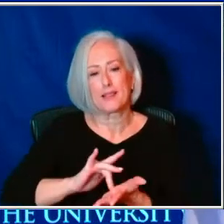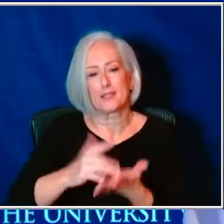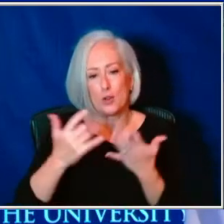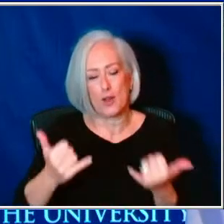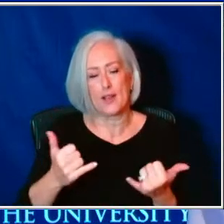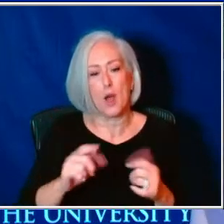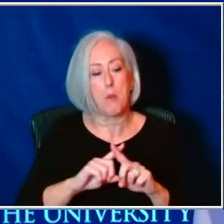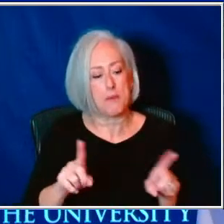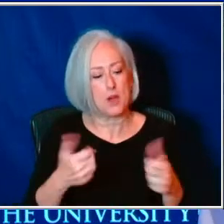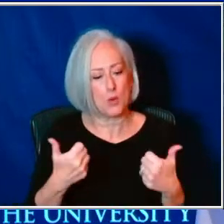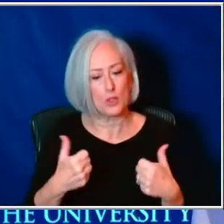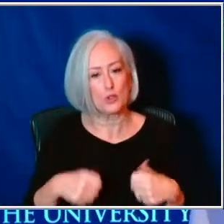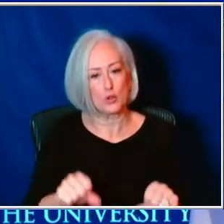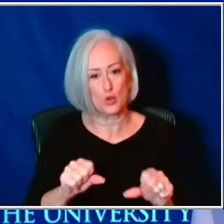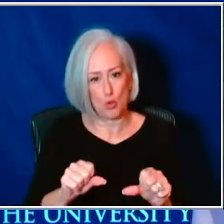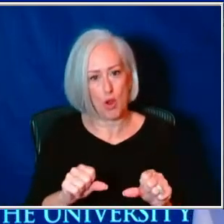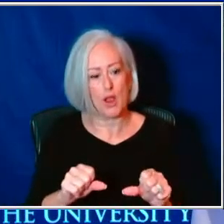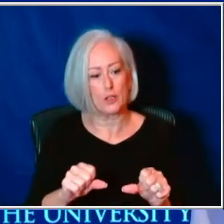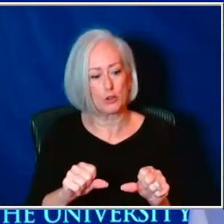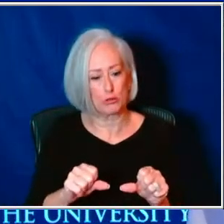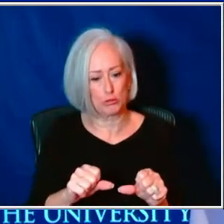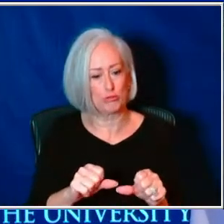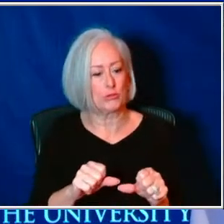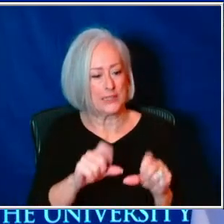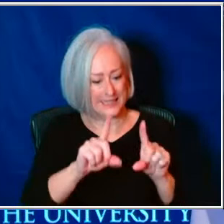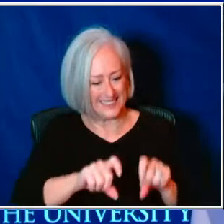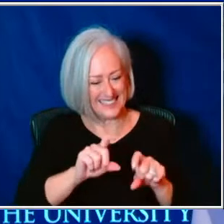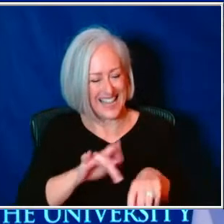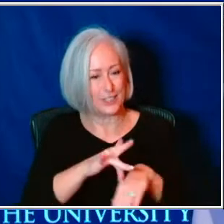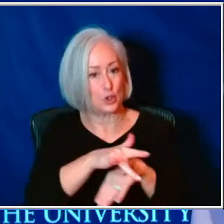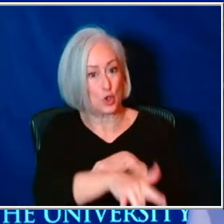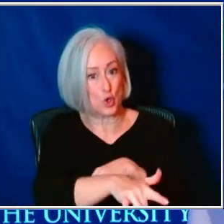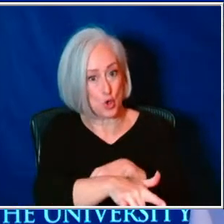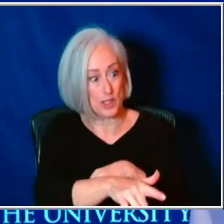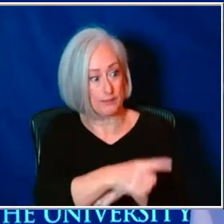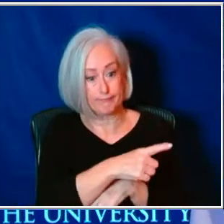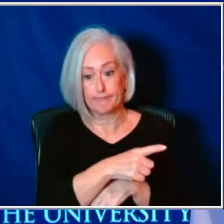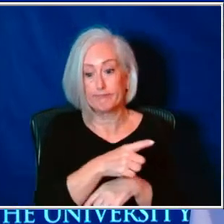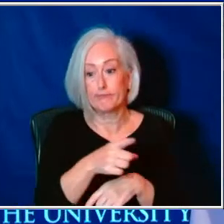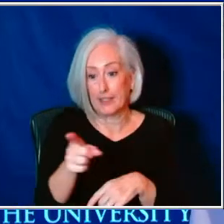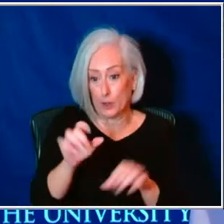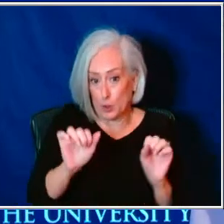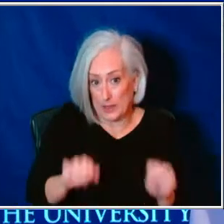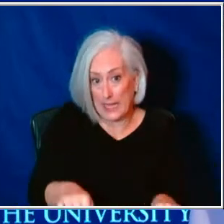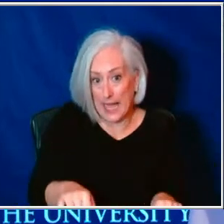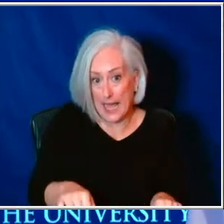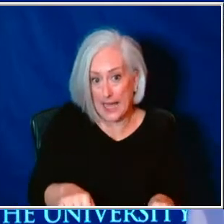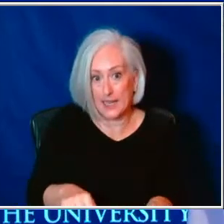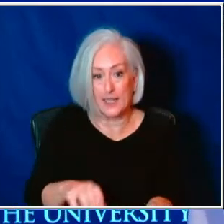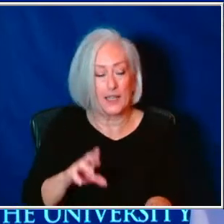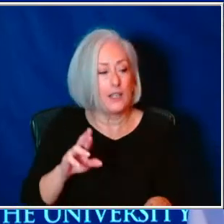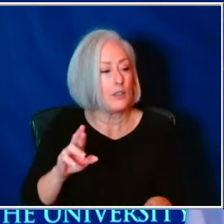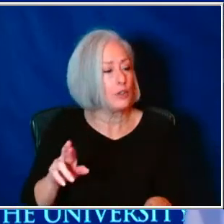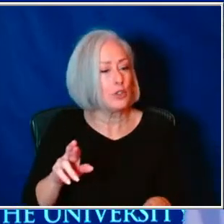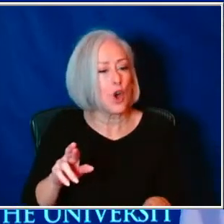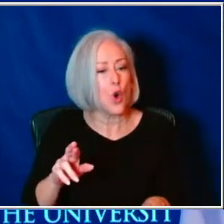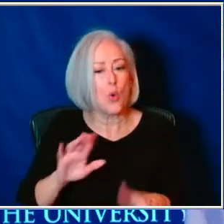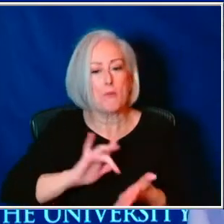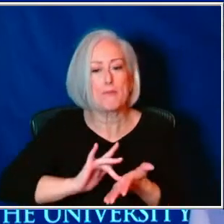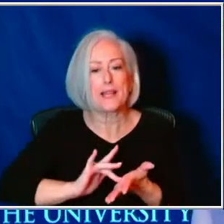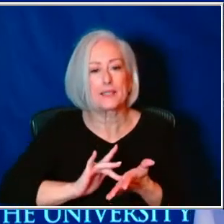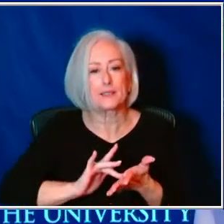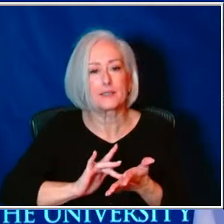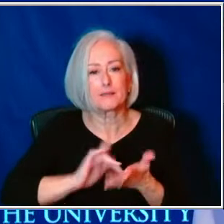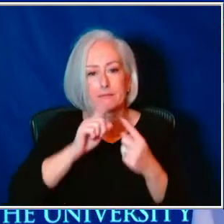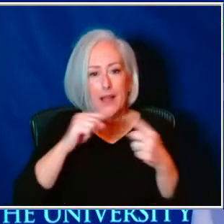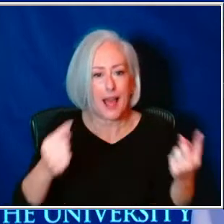endorse, testing early. And if you don't have restrictions or drug-drug interactions, it's vitally important to get